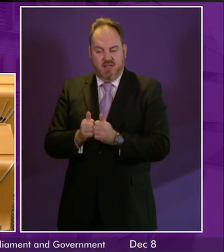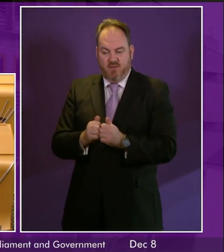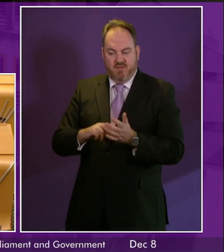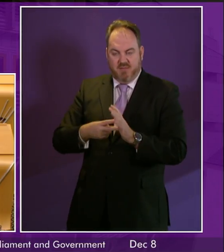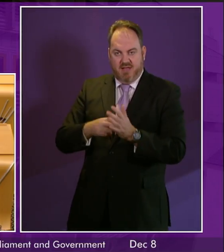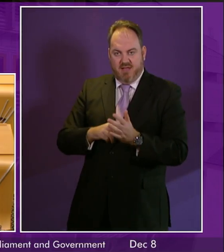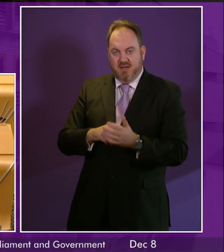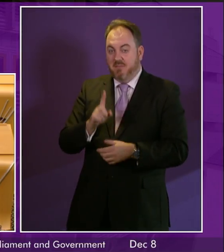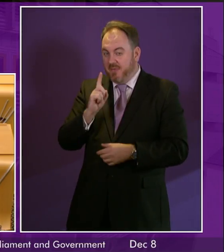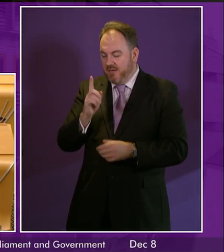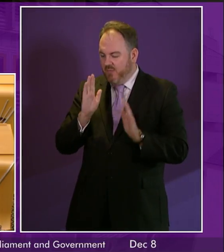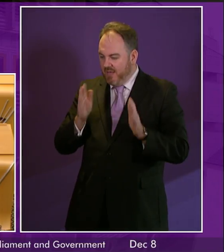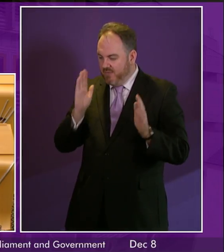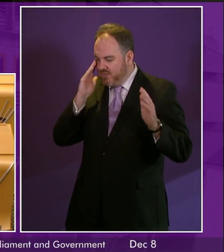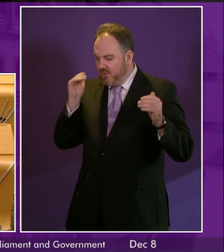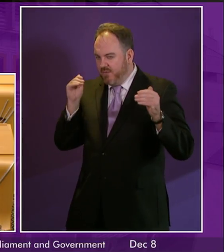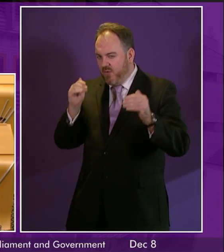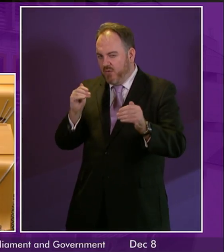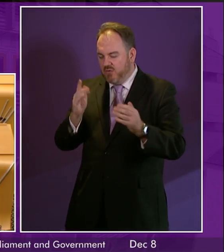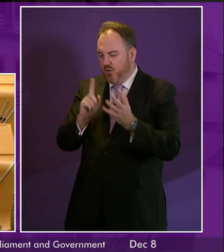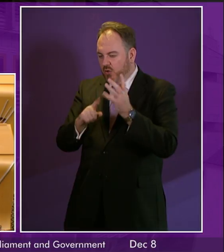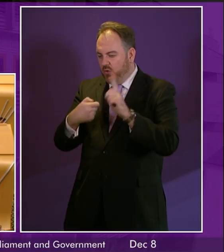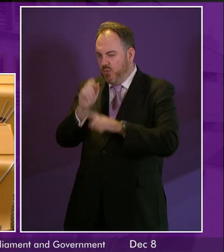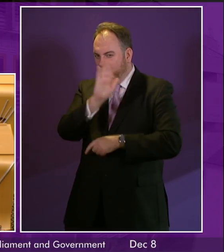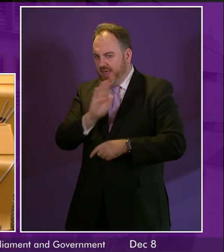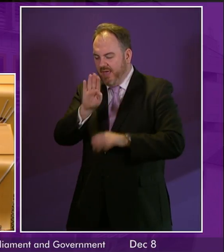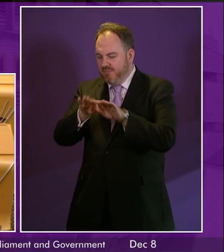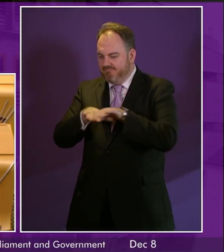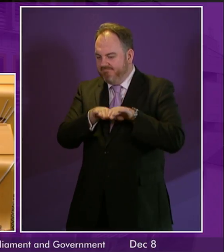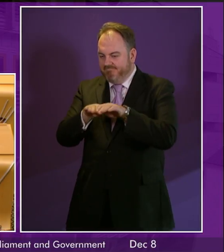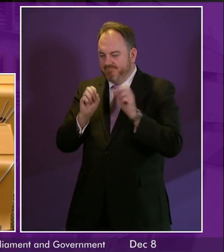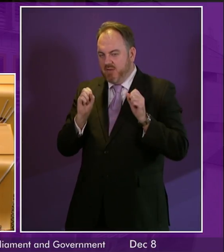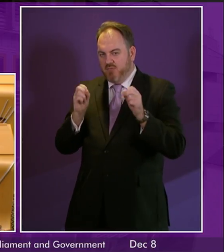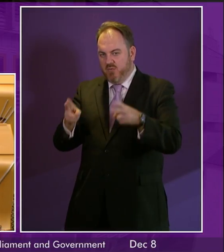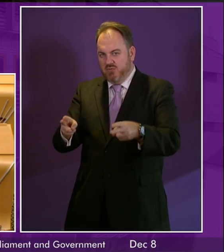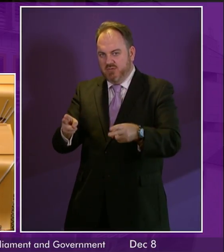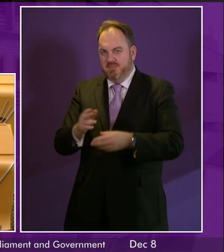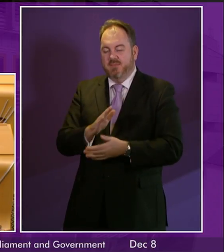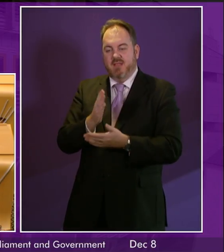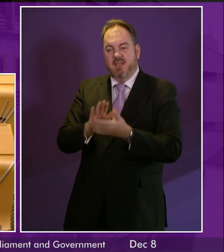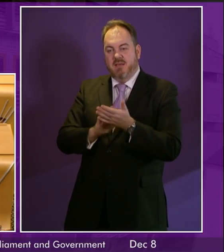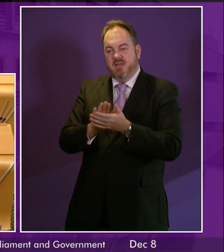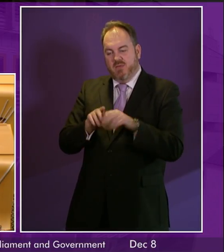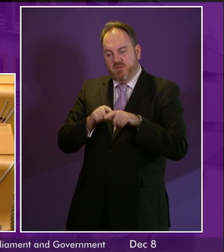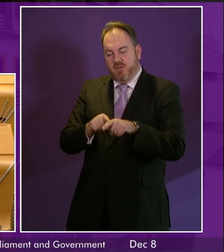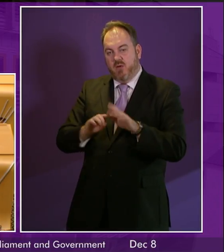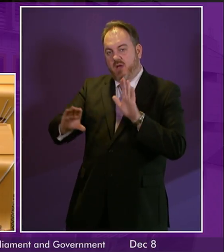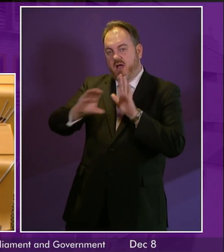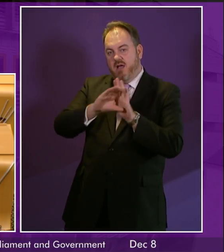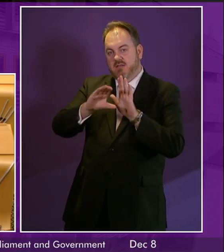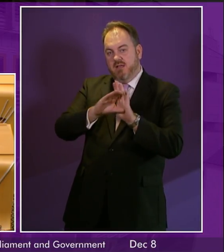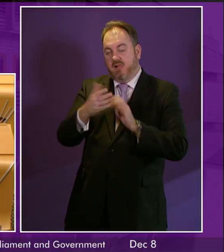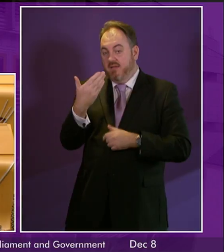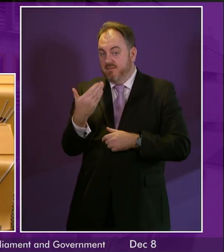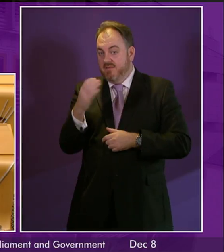the overriding need to focus on developing a UK approach and objectives for negotiations before Article 50 is invoked,